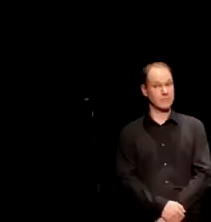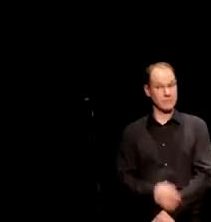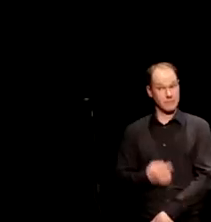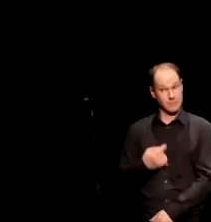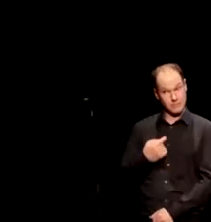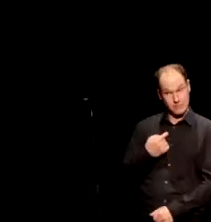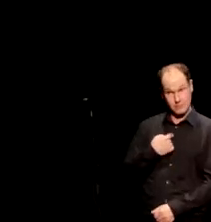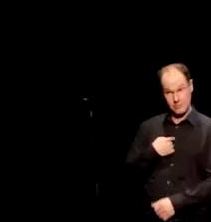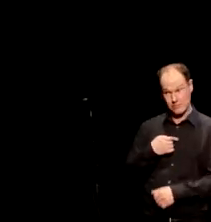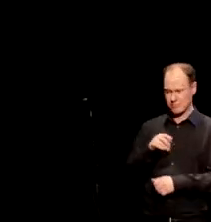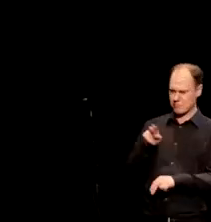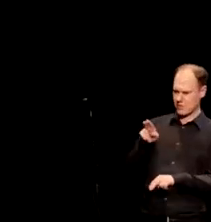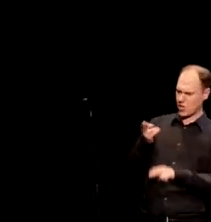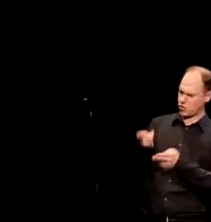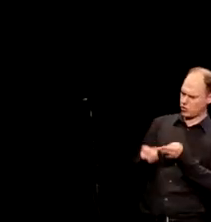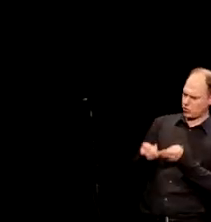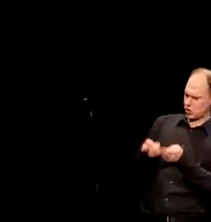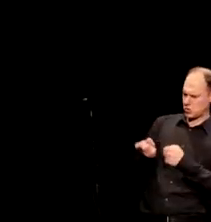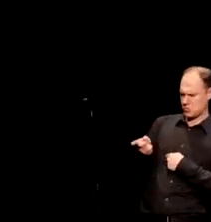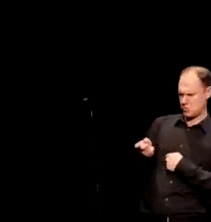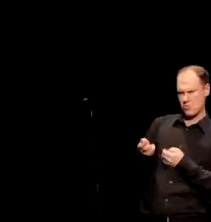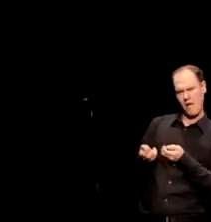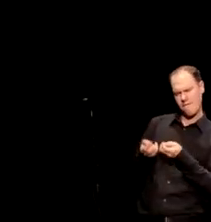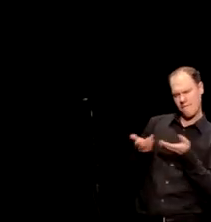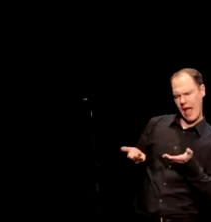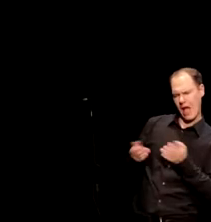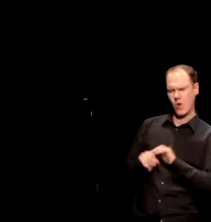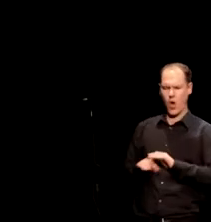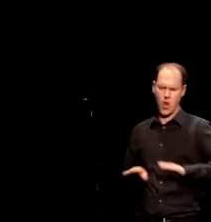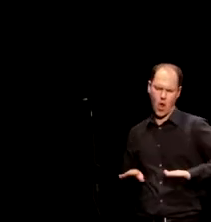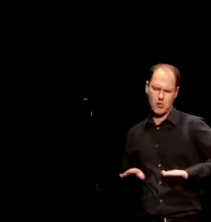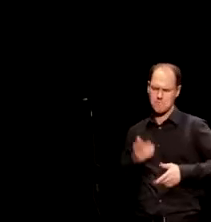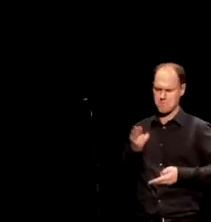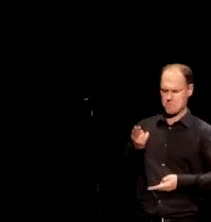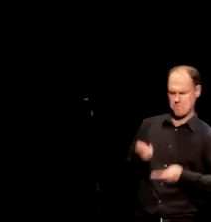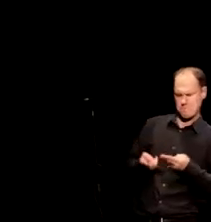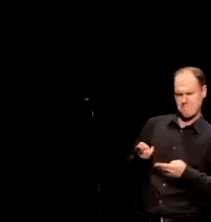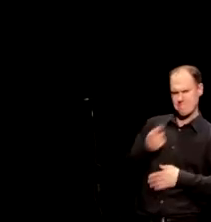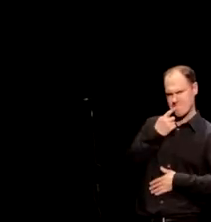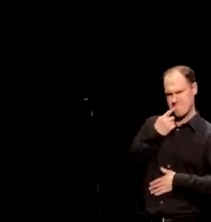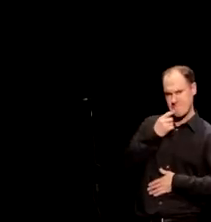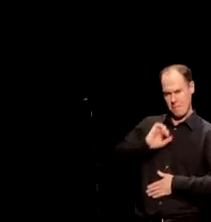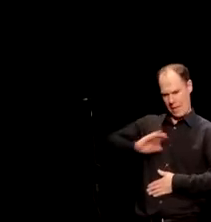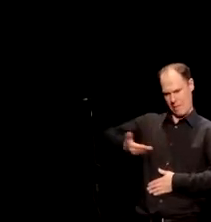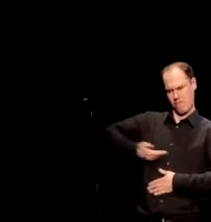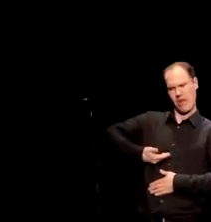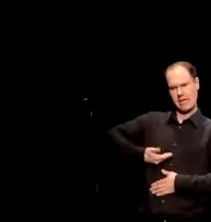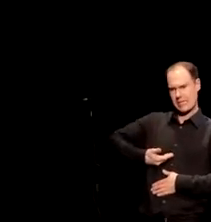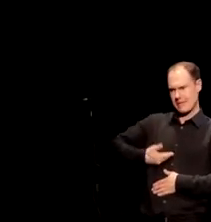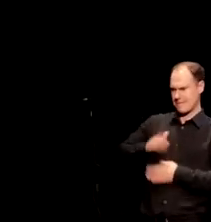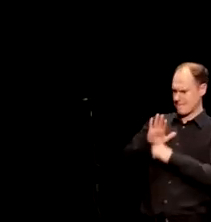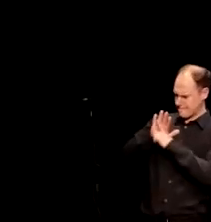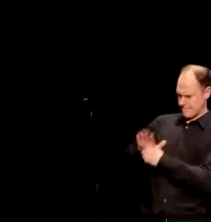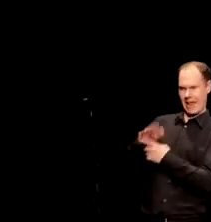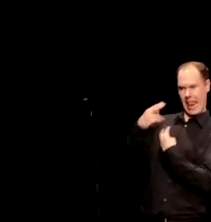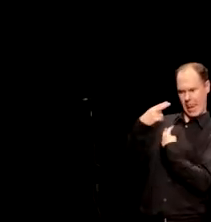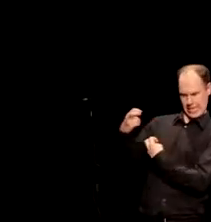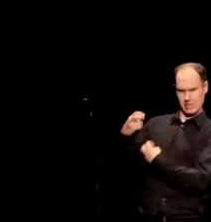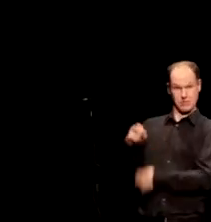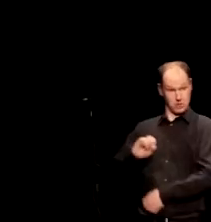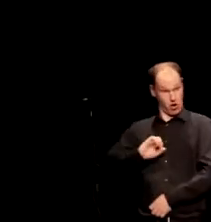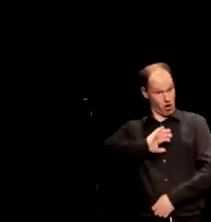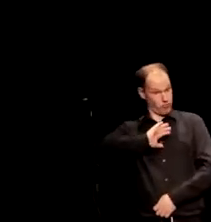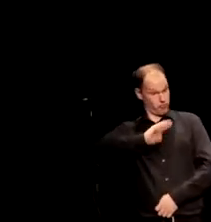Am I not the best judge of whether you are being fair to me or not, Ruth? Haven't I got some right to make you listen?